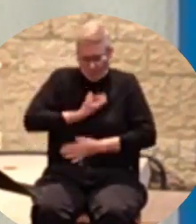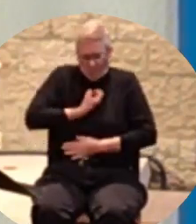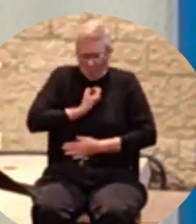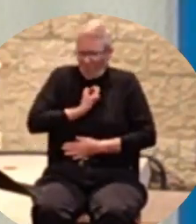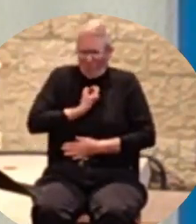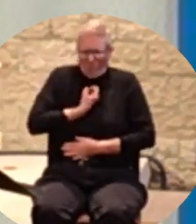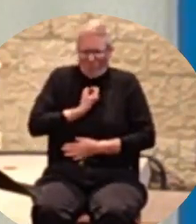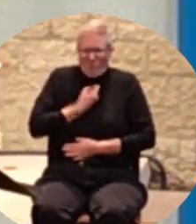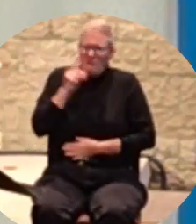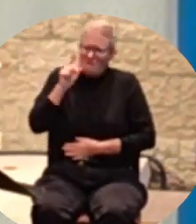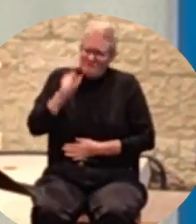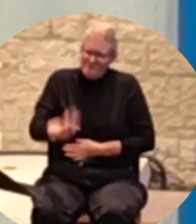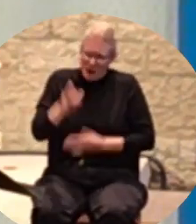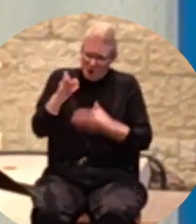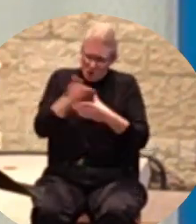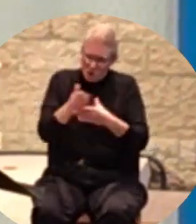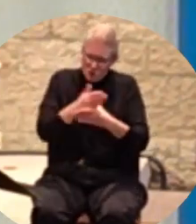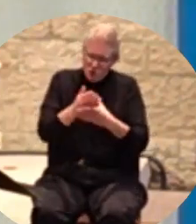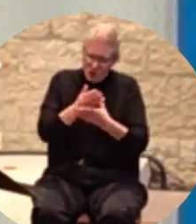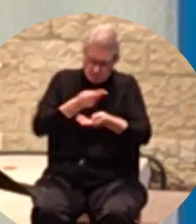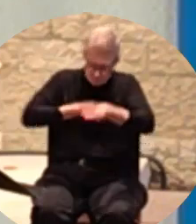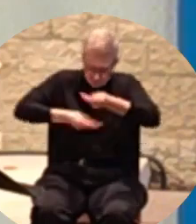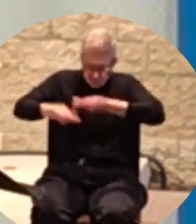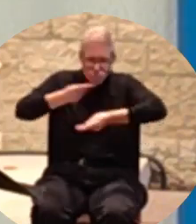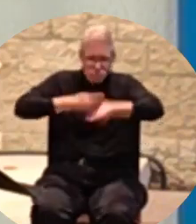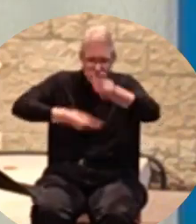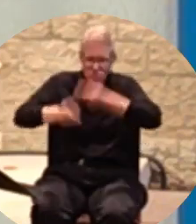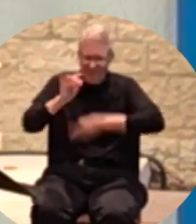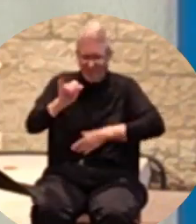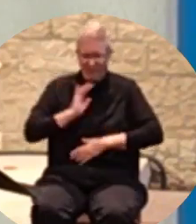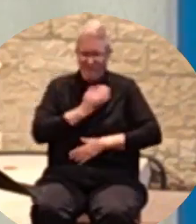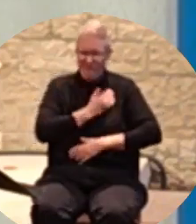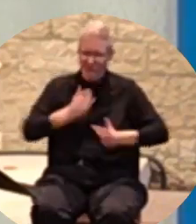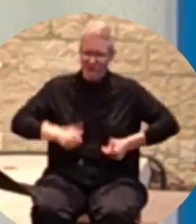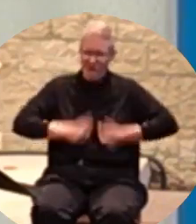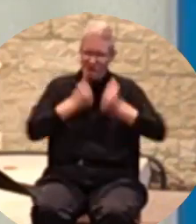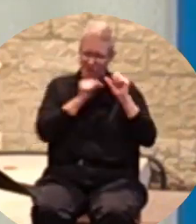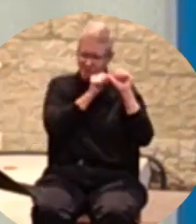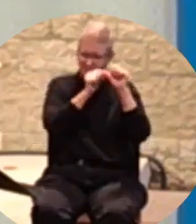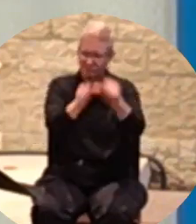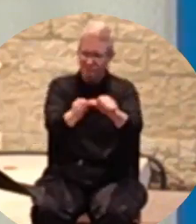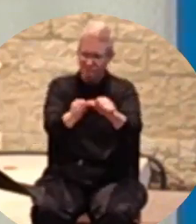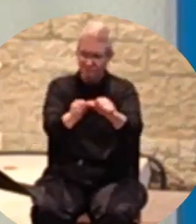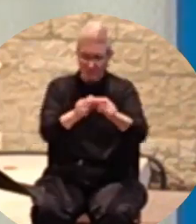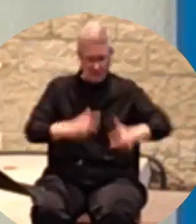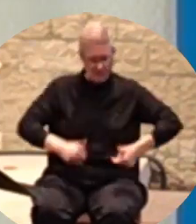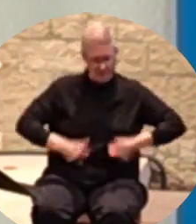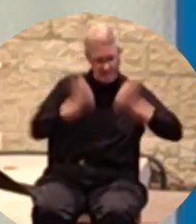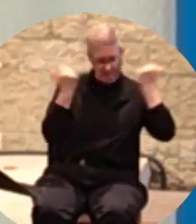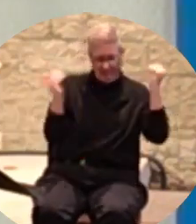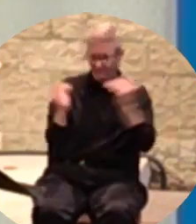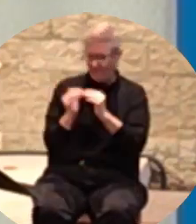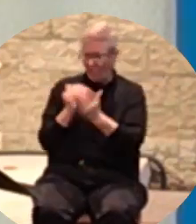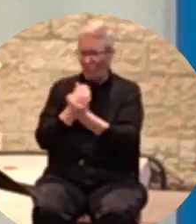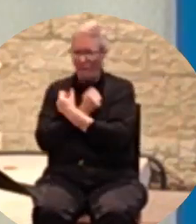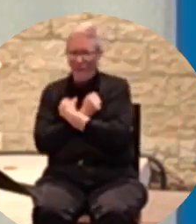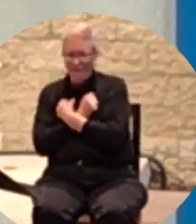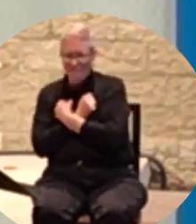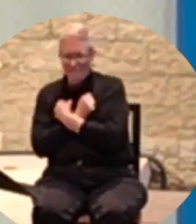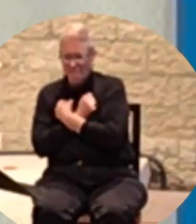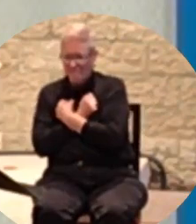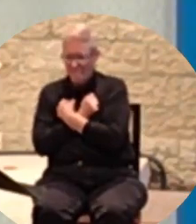splendor is our life eternal. But life is love. And there is no